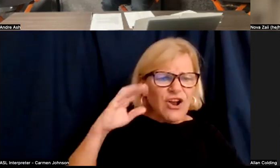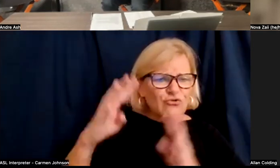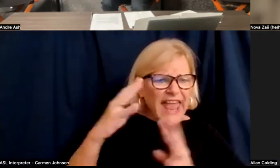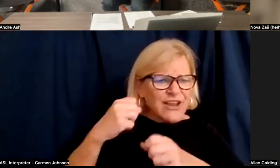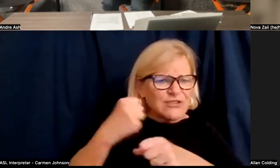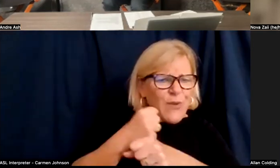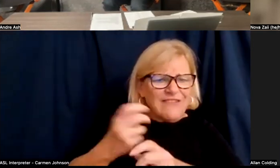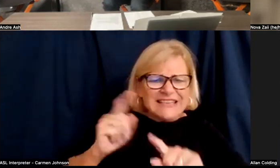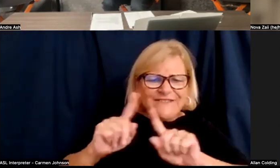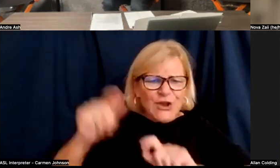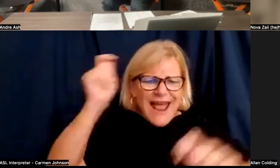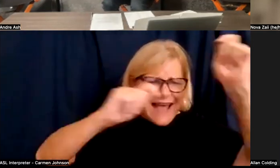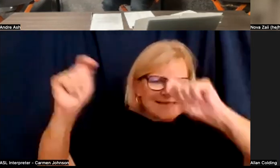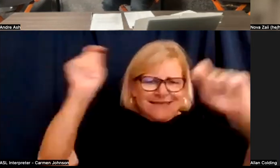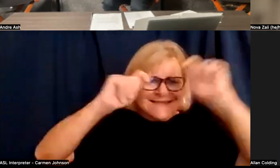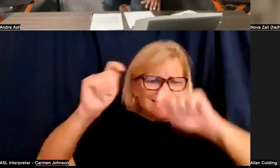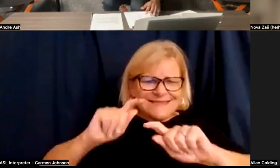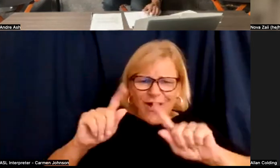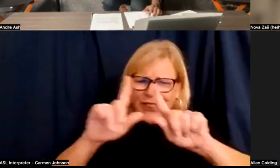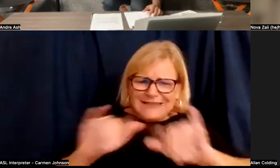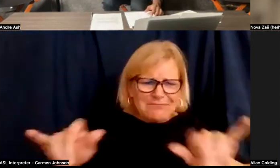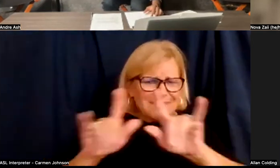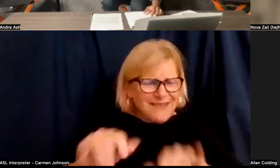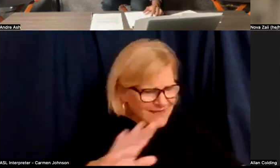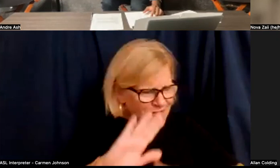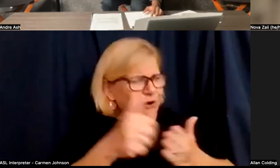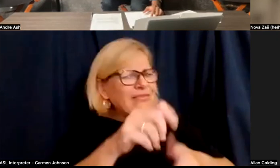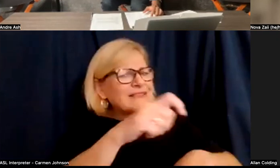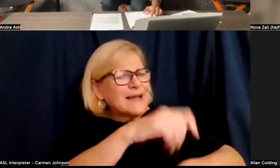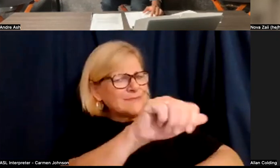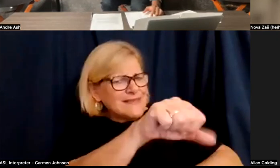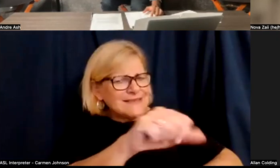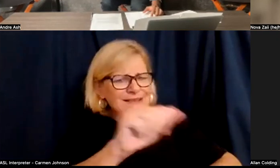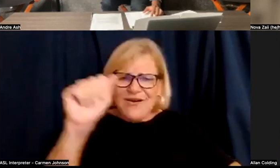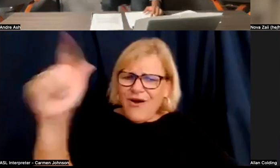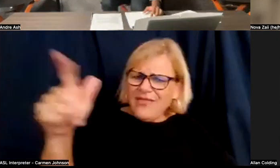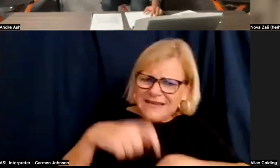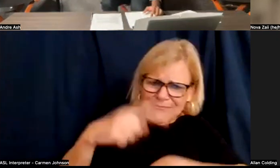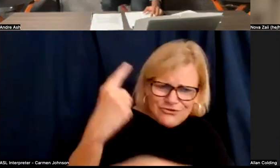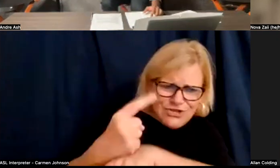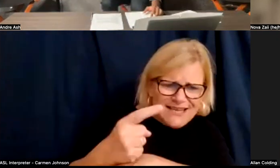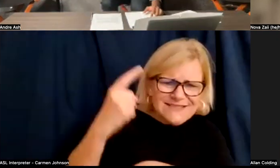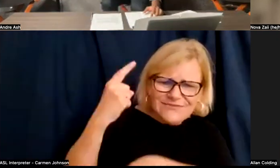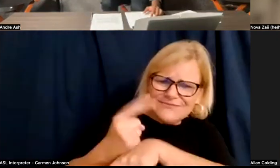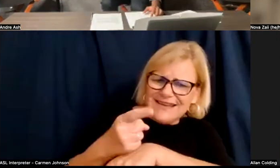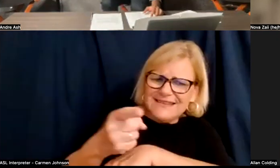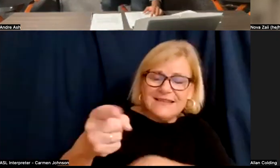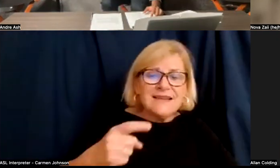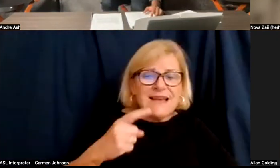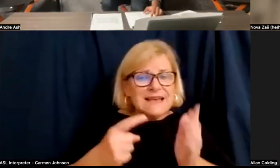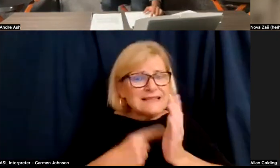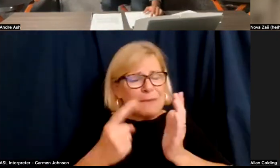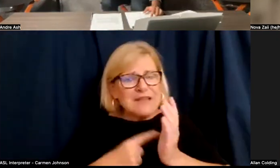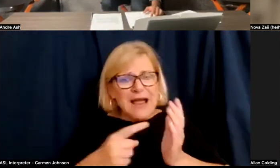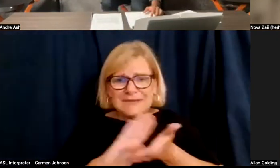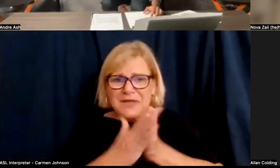we wear multiple hats all Yeah, at once. So all the time, I love that all the time. You're all of the absolutely time. right. The Sometimes question, it gets